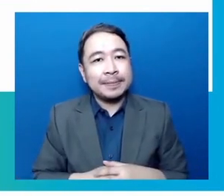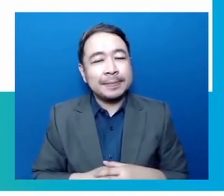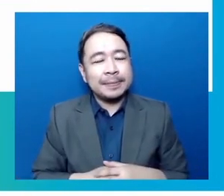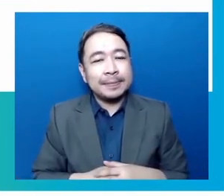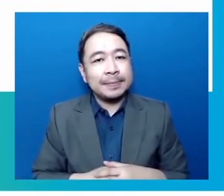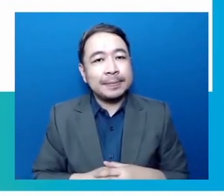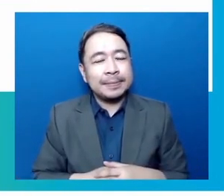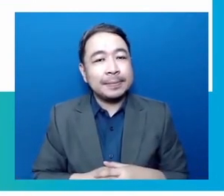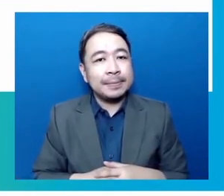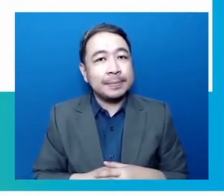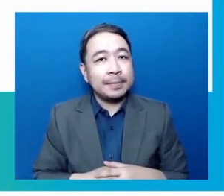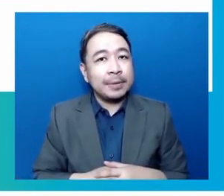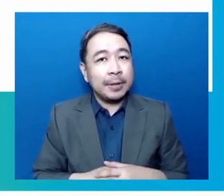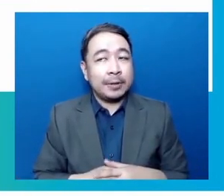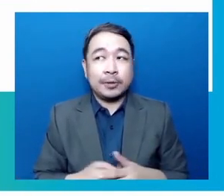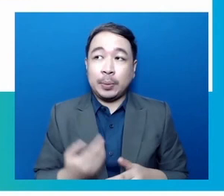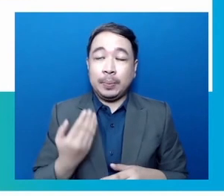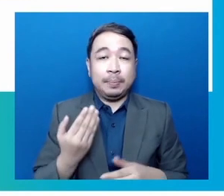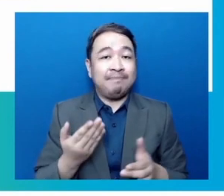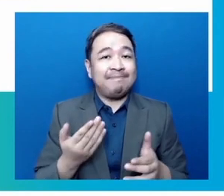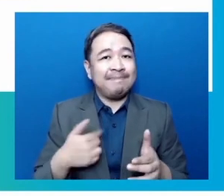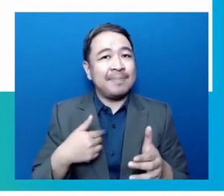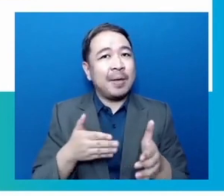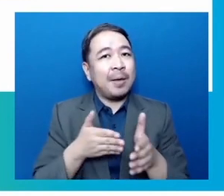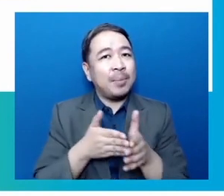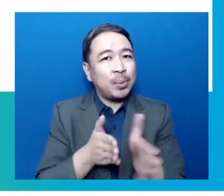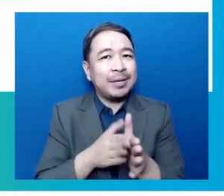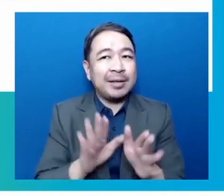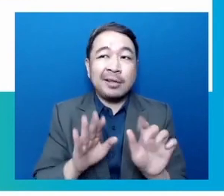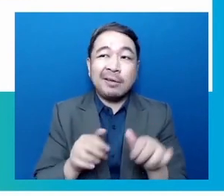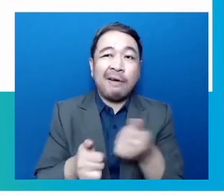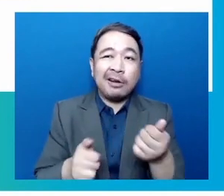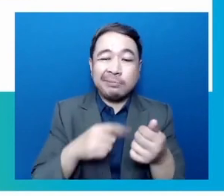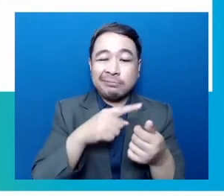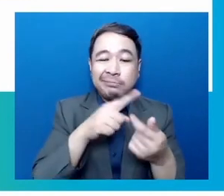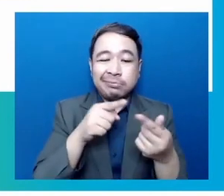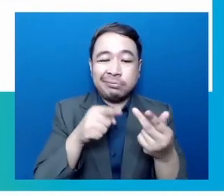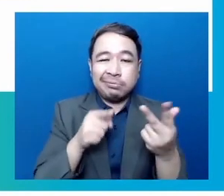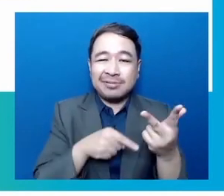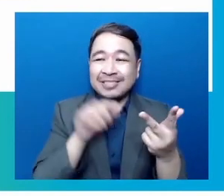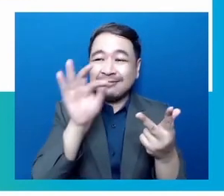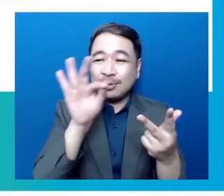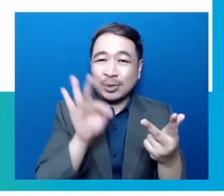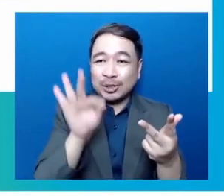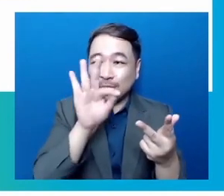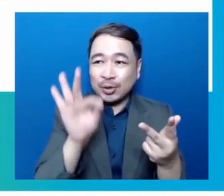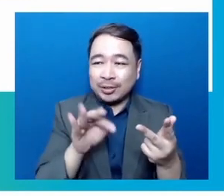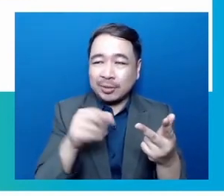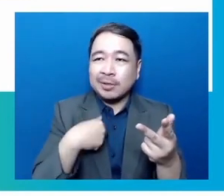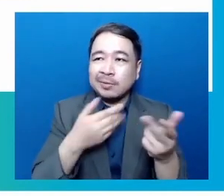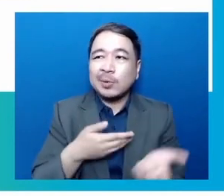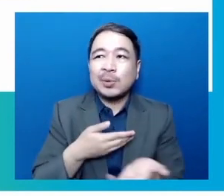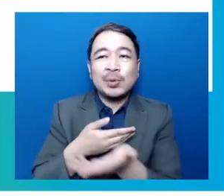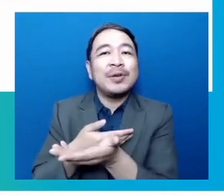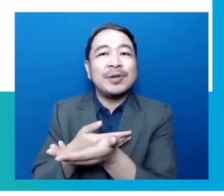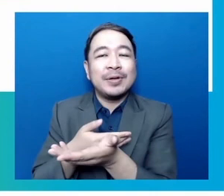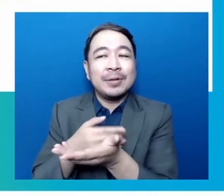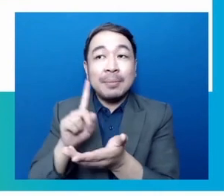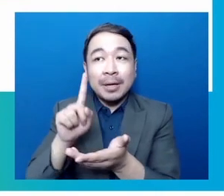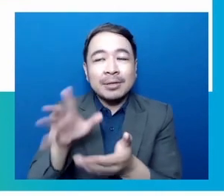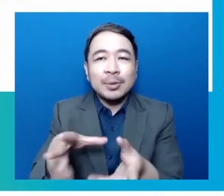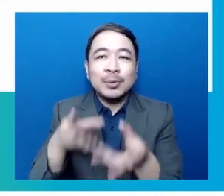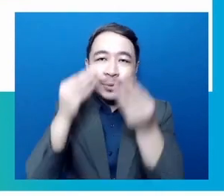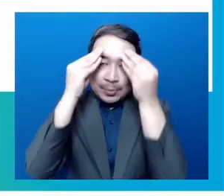As I mentioned before, in terms of all the other questions, we'll take note of them and take them away. I'd like to express thanks